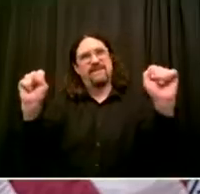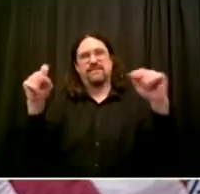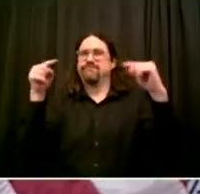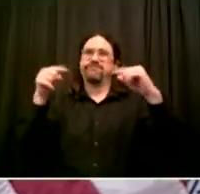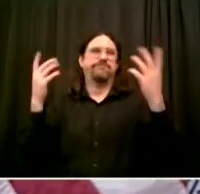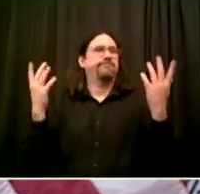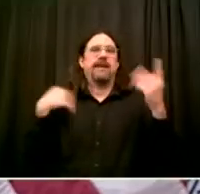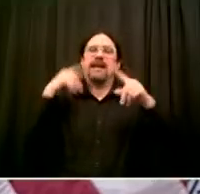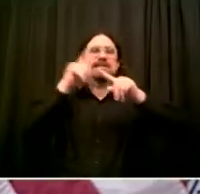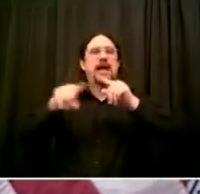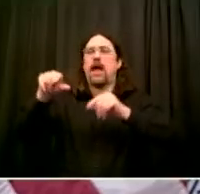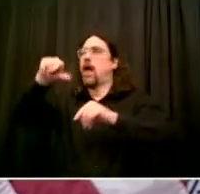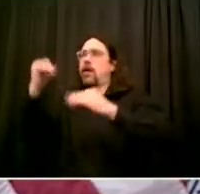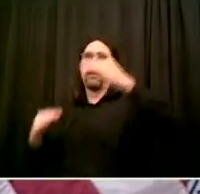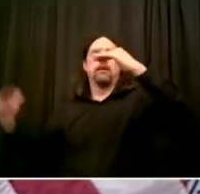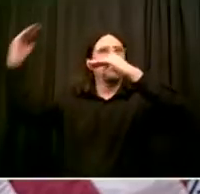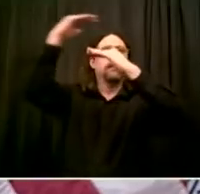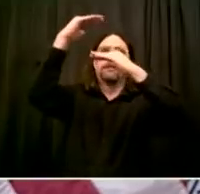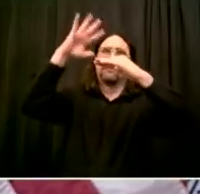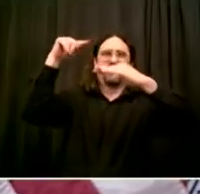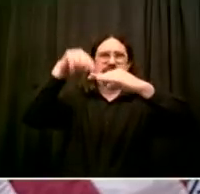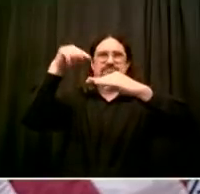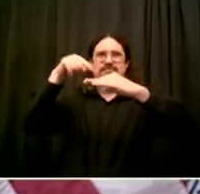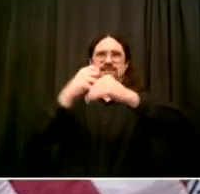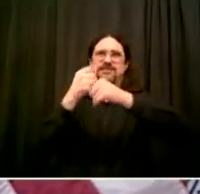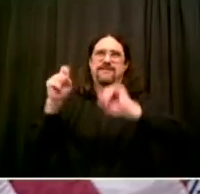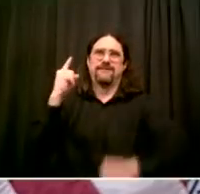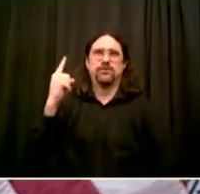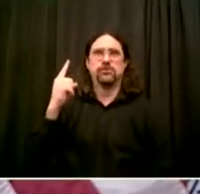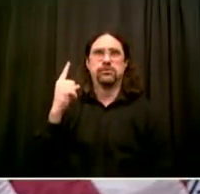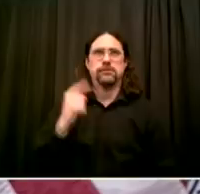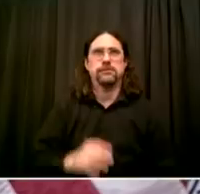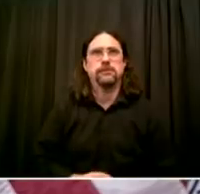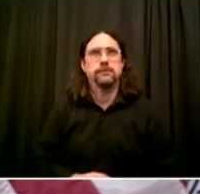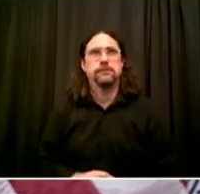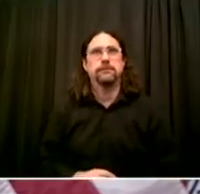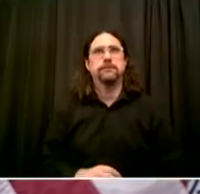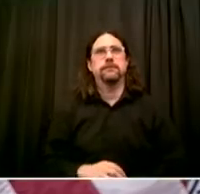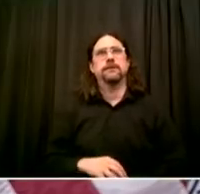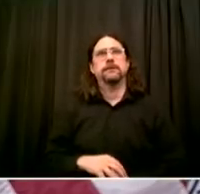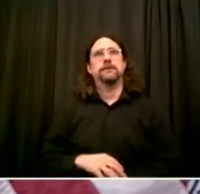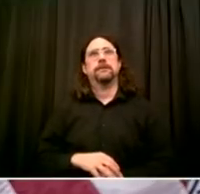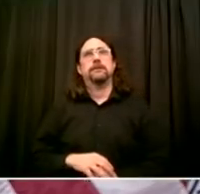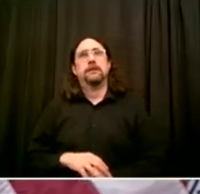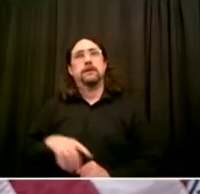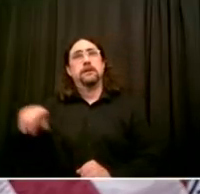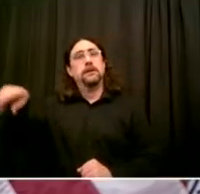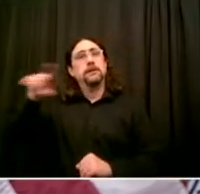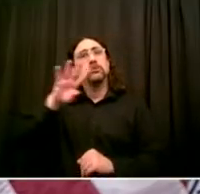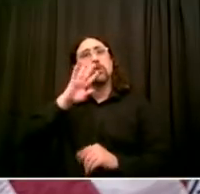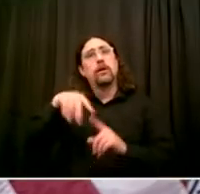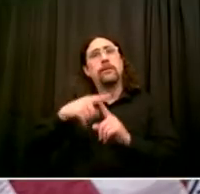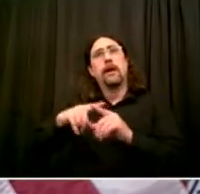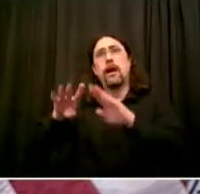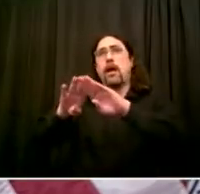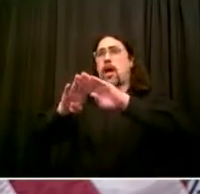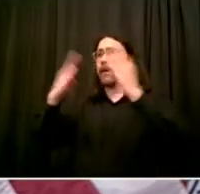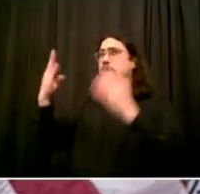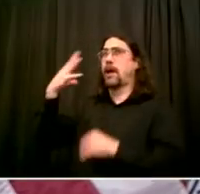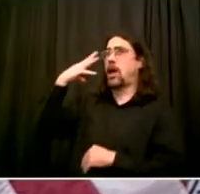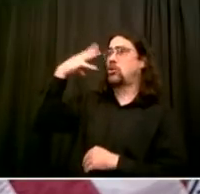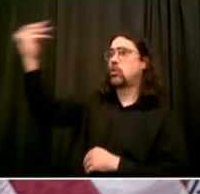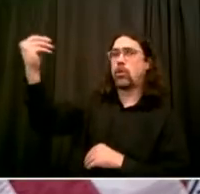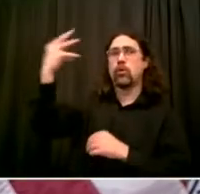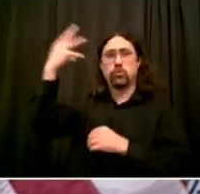to the outdoors. But even with that, we got a lot to figure out in terms of social distancing, face coverings,